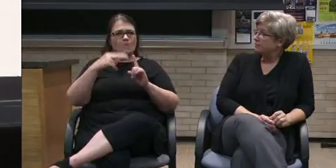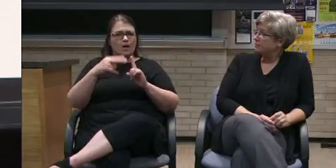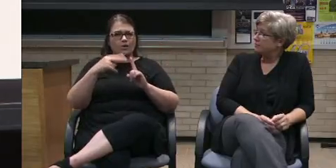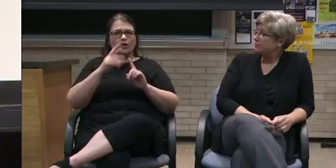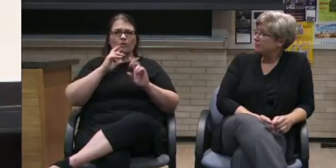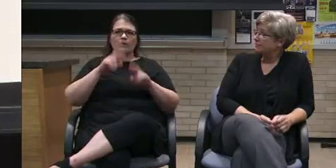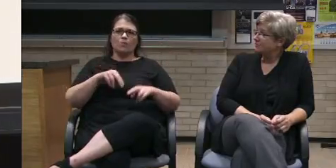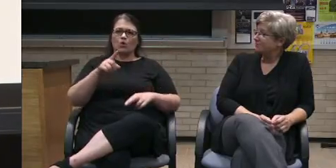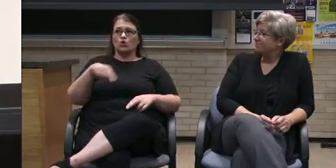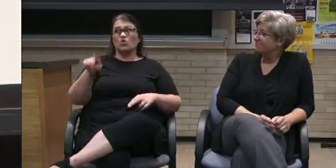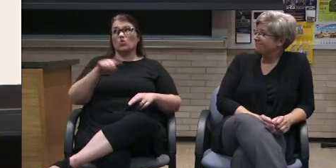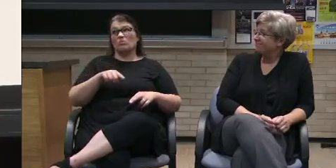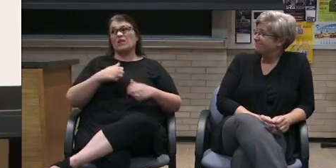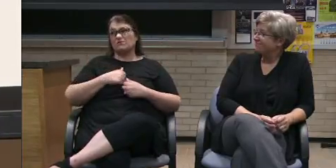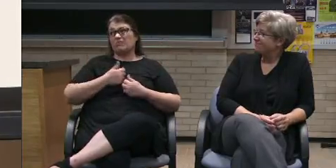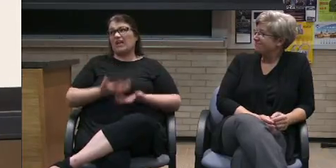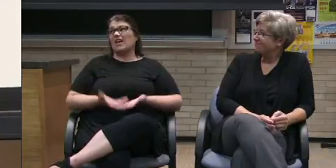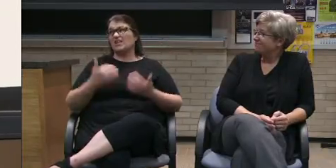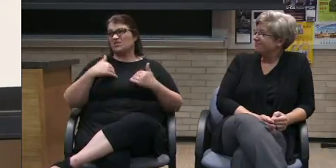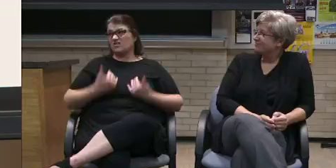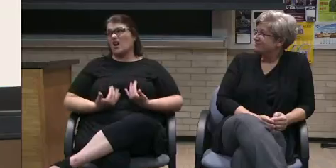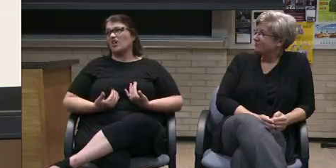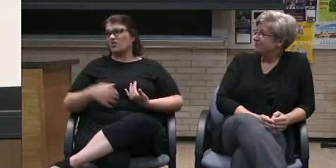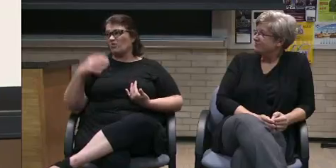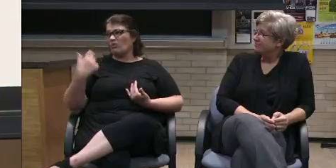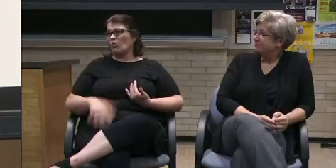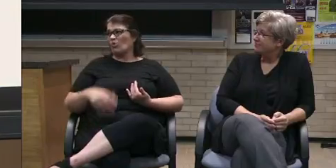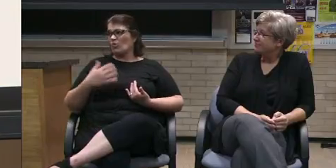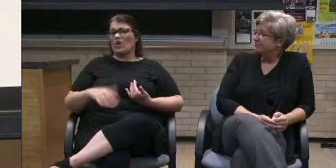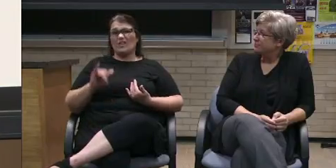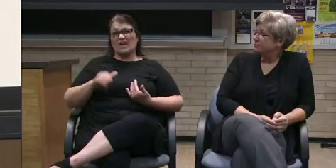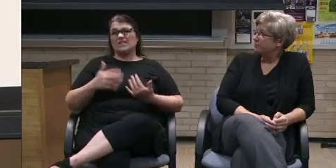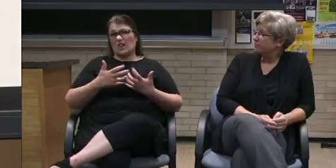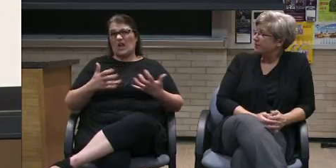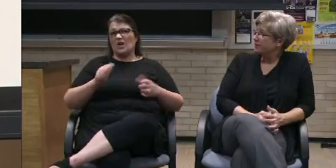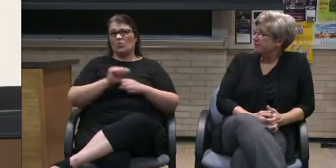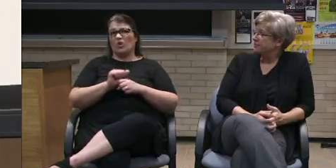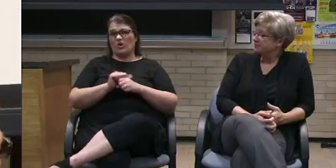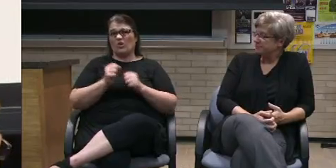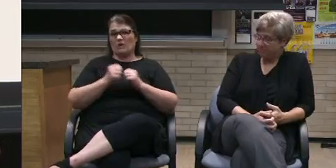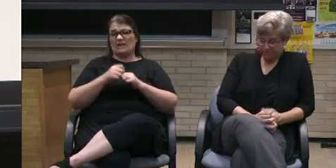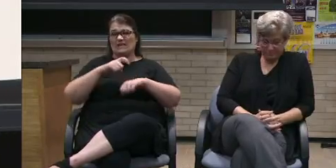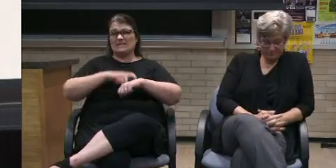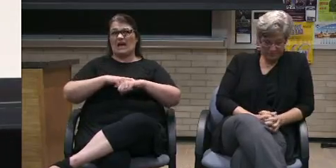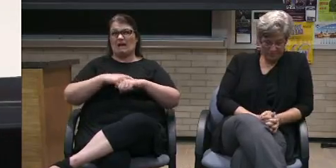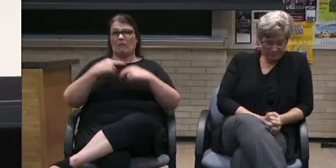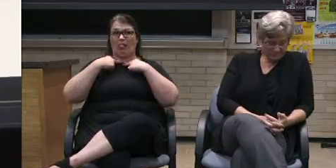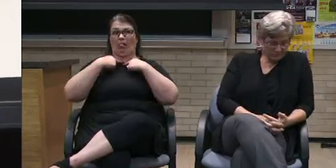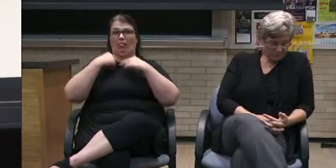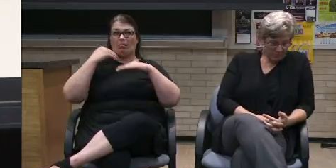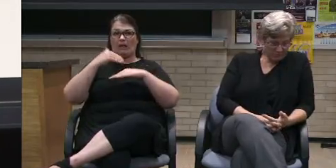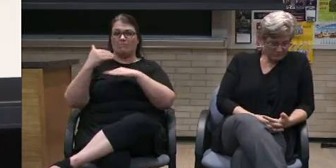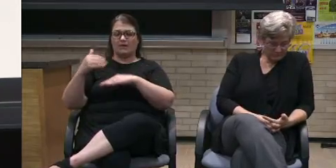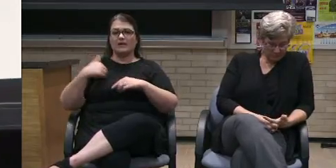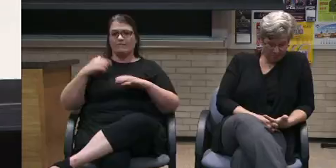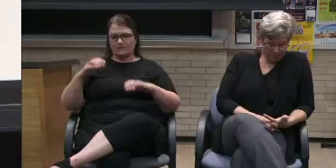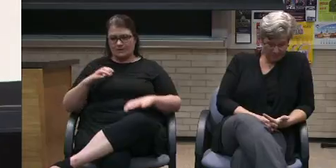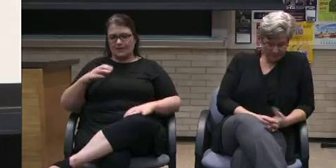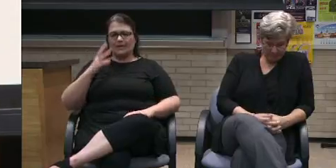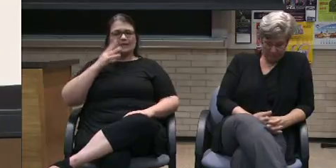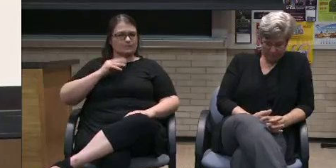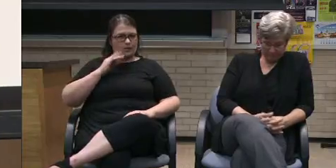be tired. Because that's a lot of work to do under a time limit. I've done it at Canton, and I did it at Brockport before that.